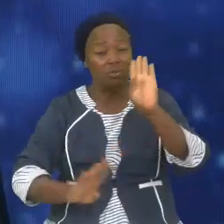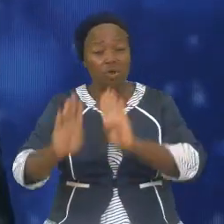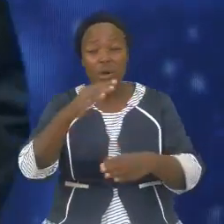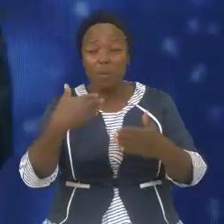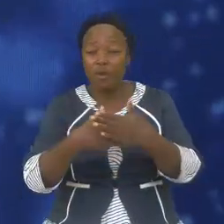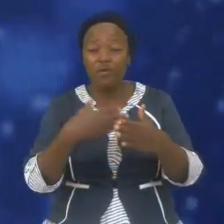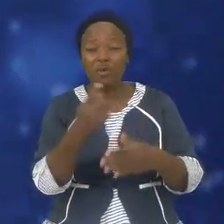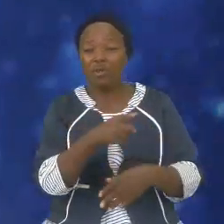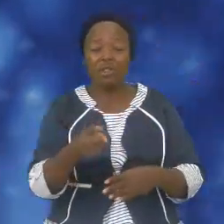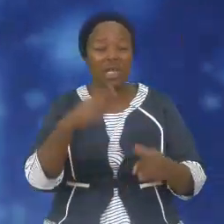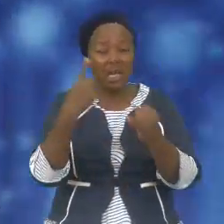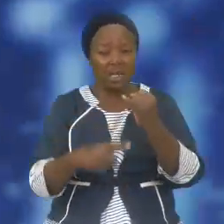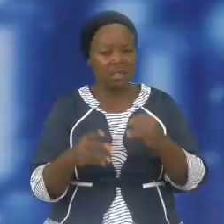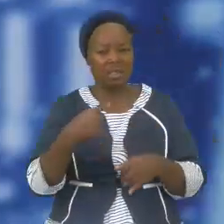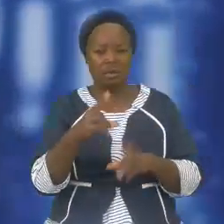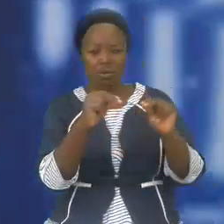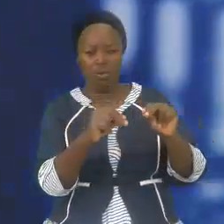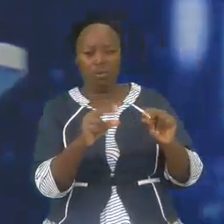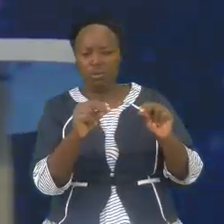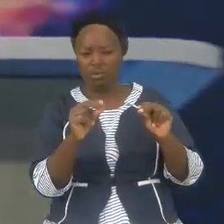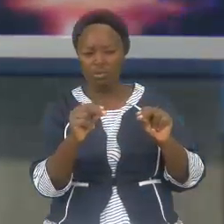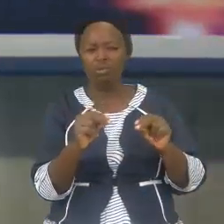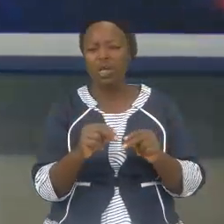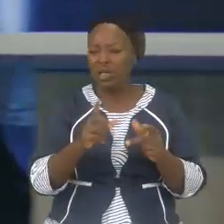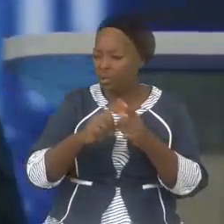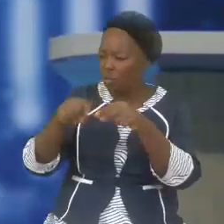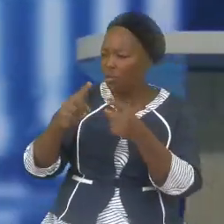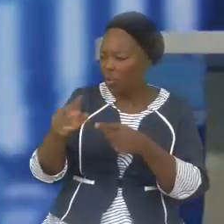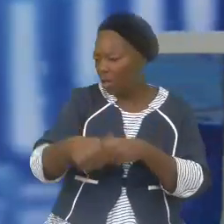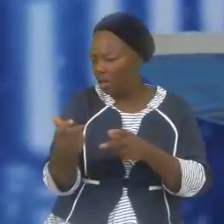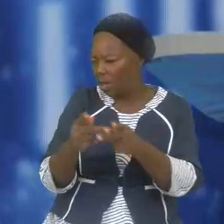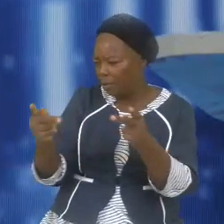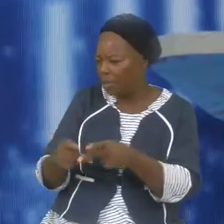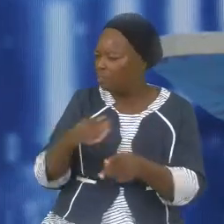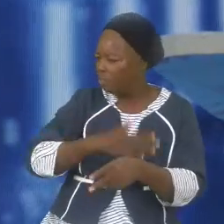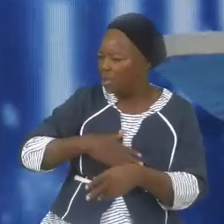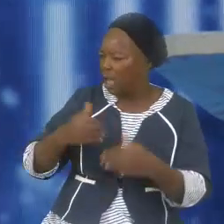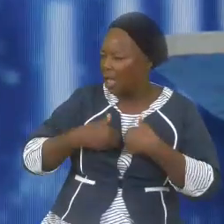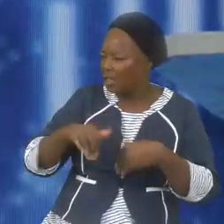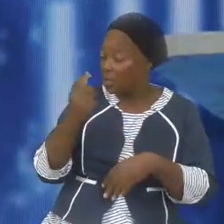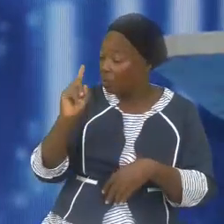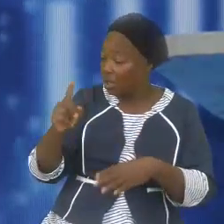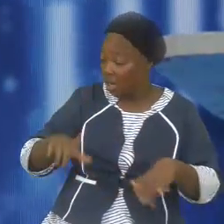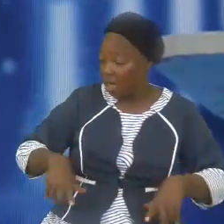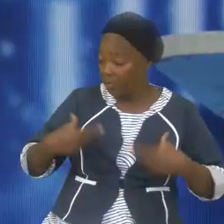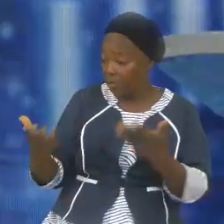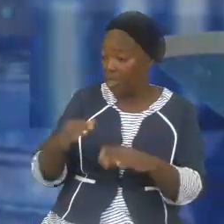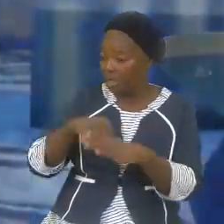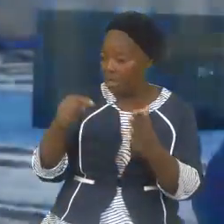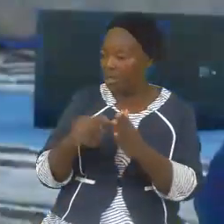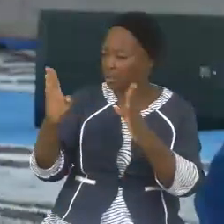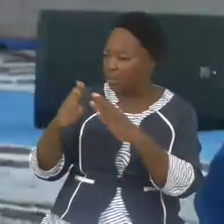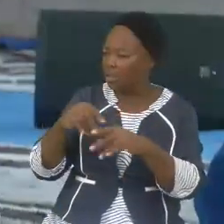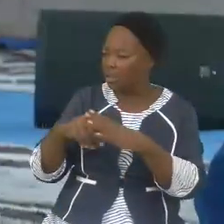no. We go to another town and we say, has anybody lived here in this town, in this